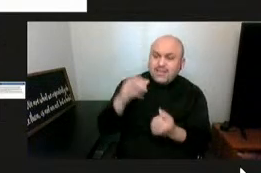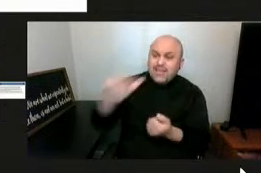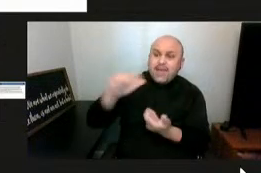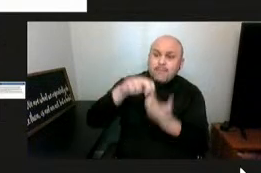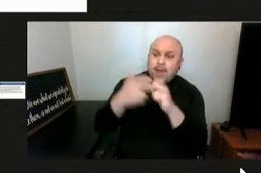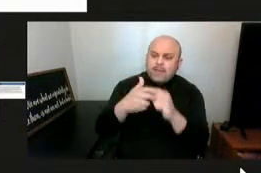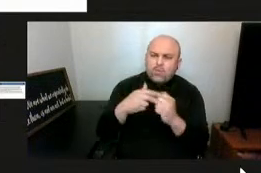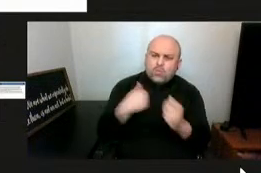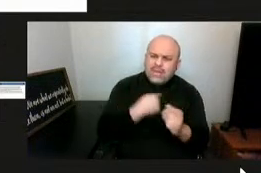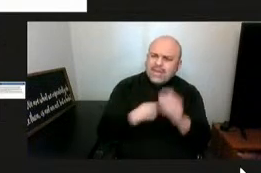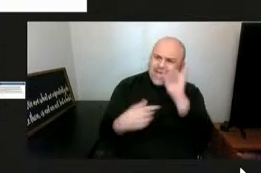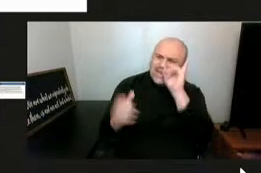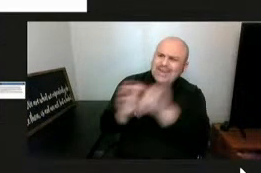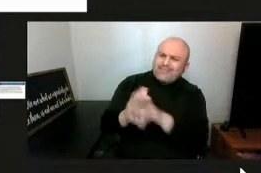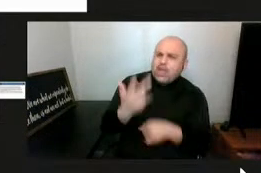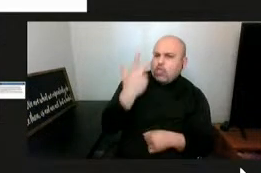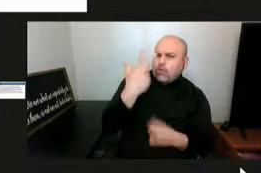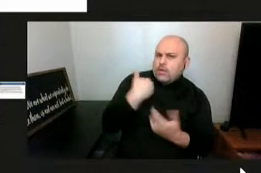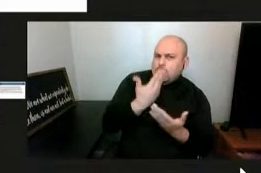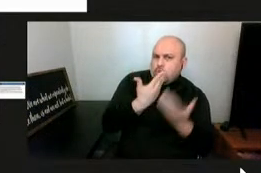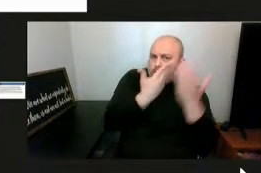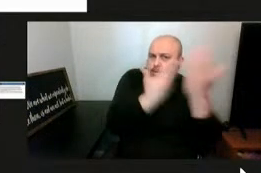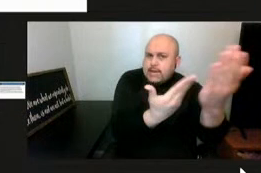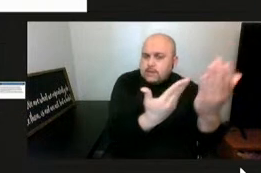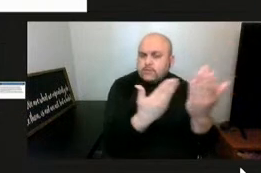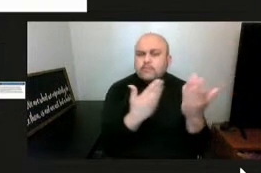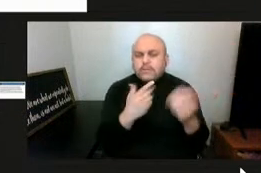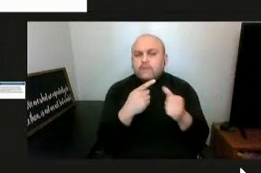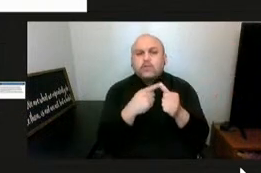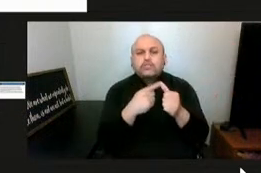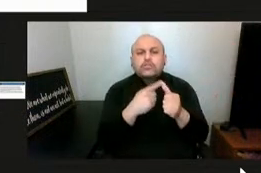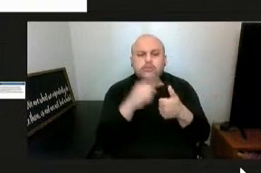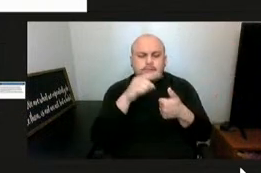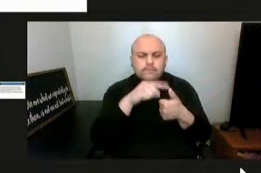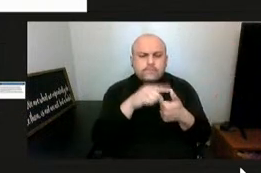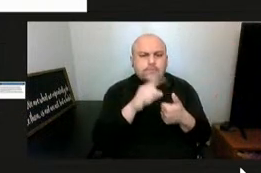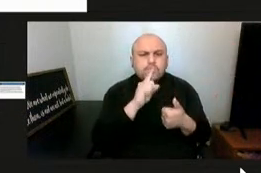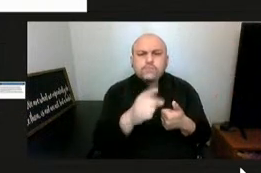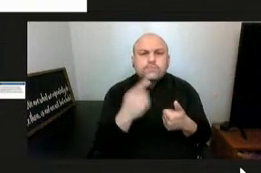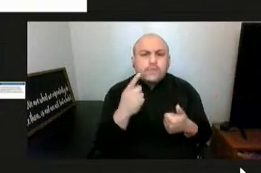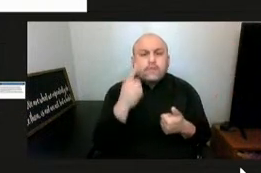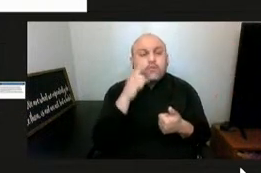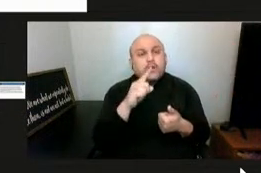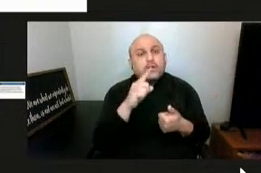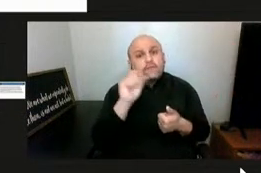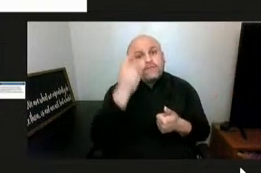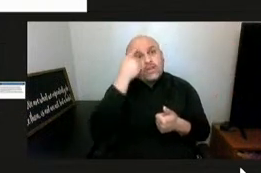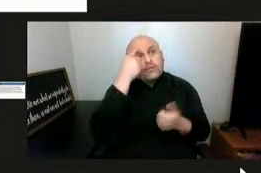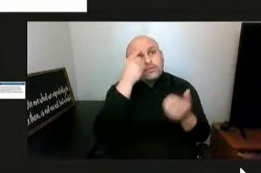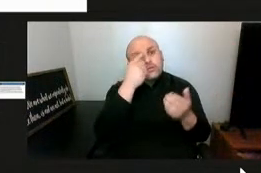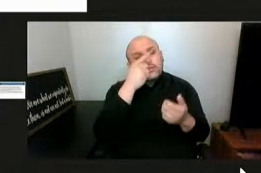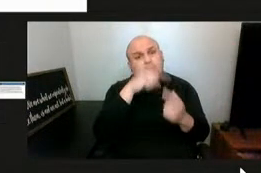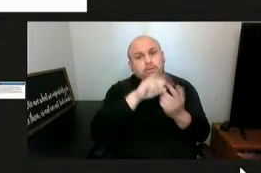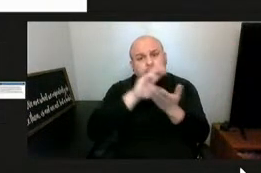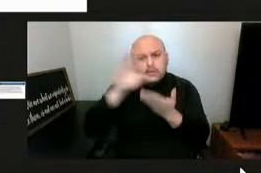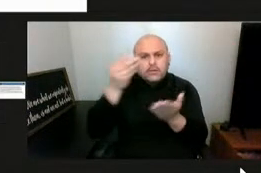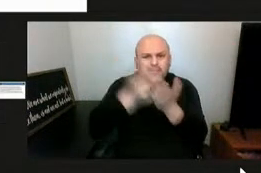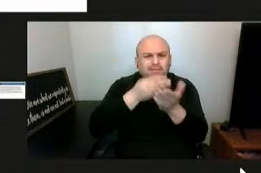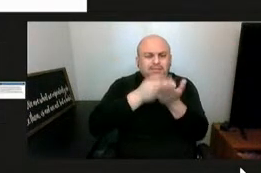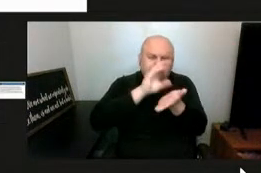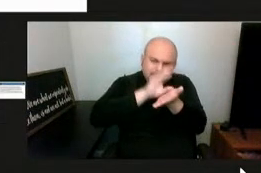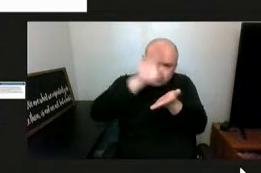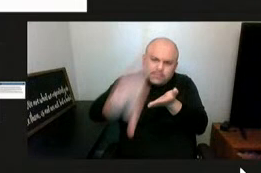identified 3 recommendations. The first one is for the federal government to increase federal funding